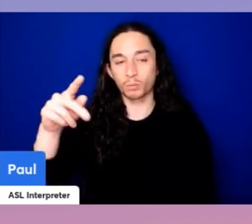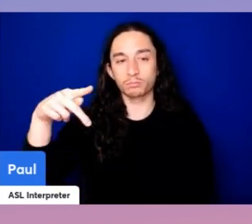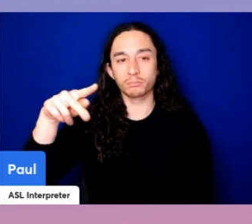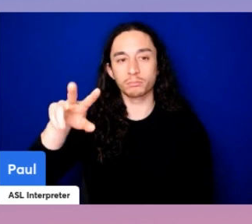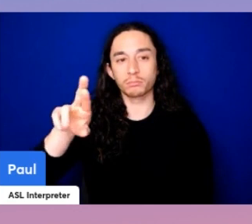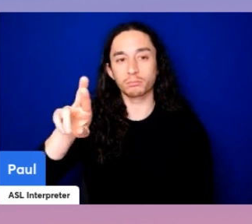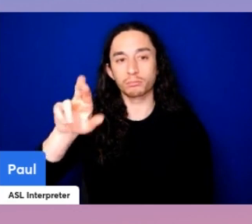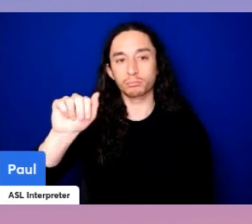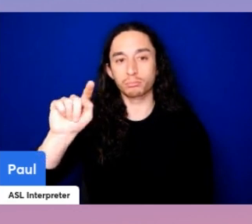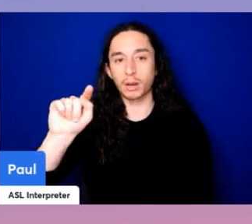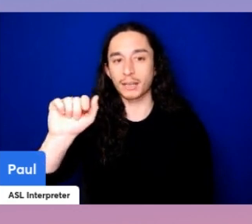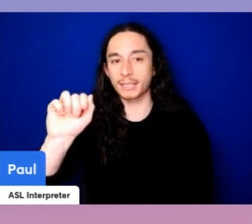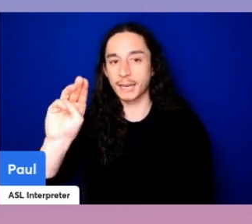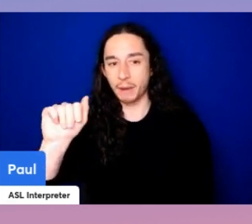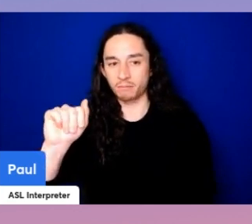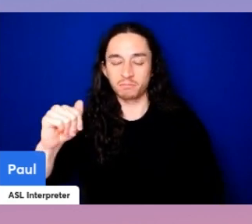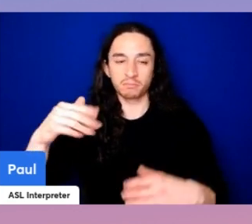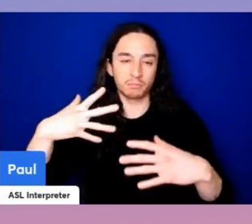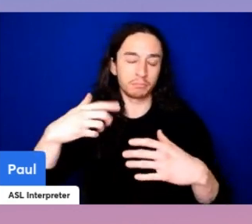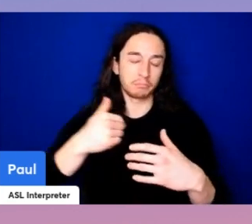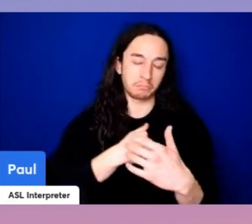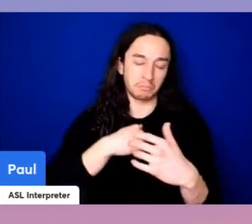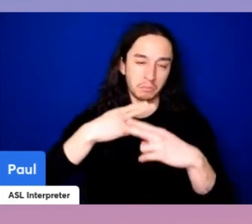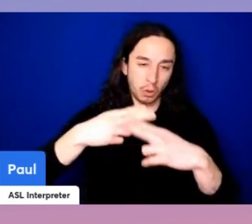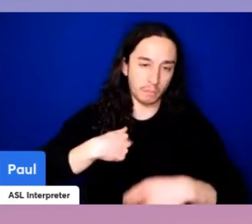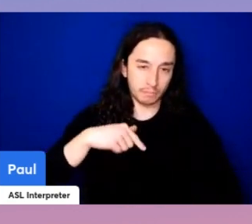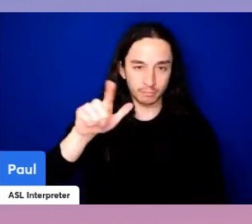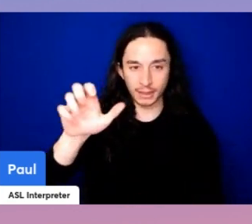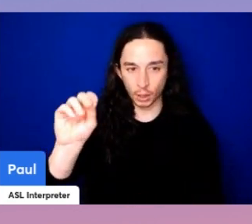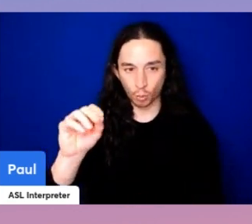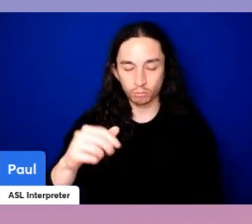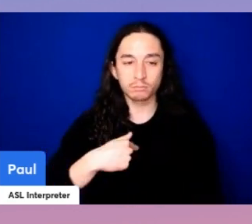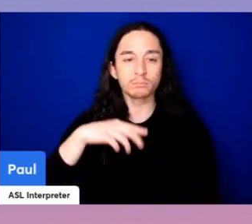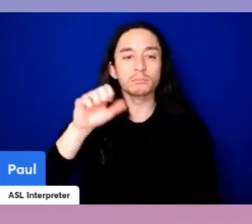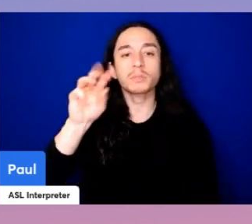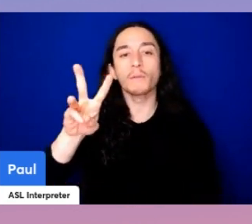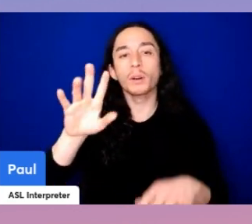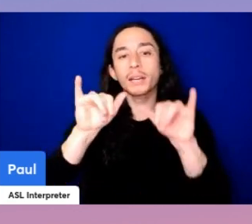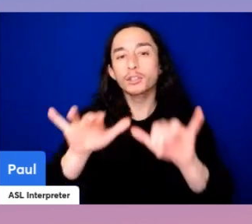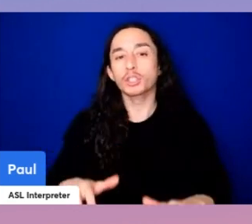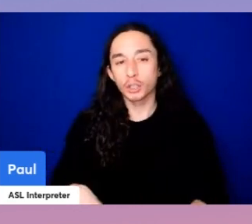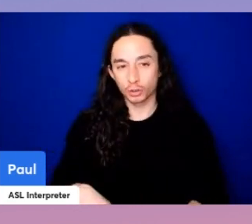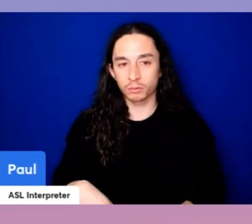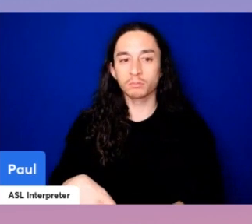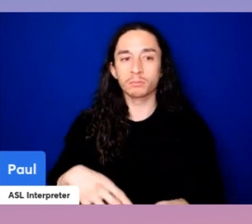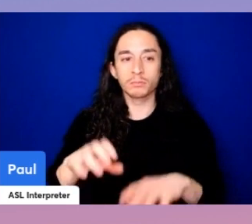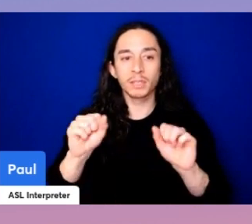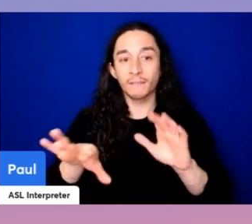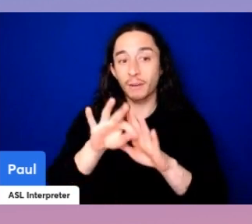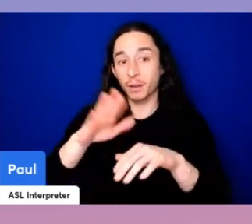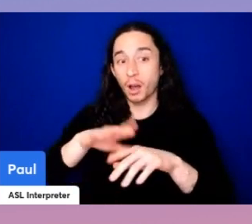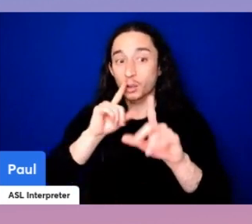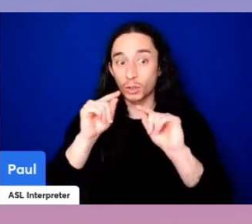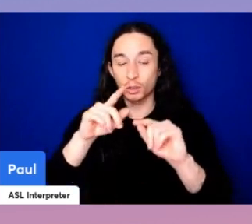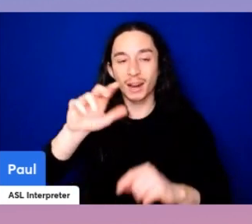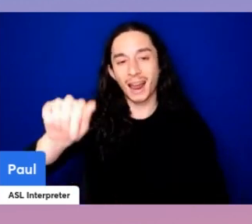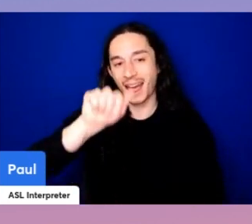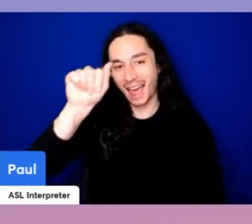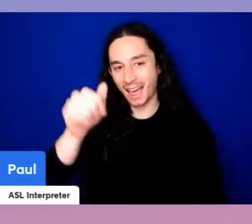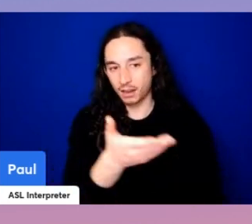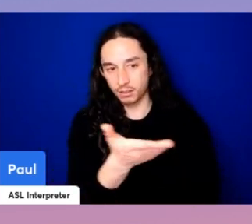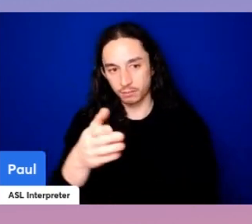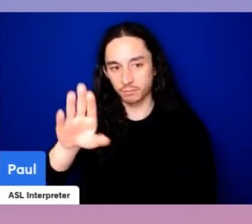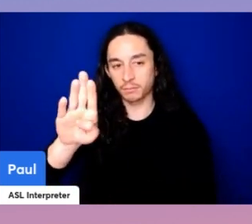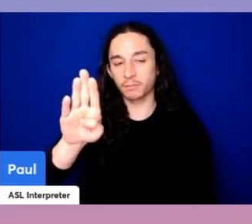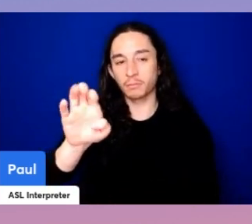Bervi. I'm a software engineer, and also you can find me in Twitter at Bervianto Leo, or you can find